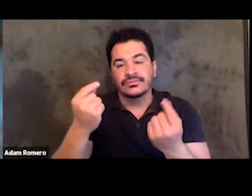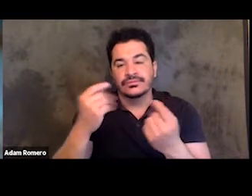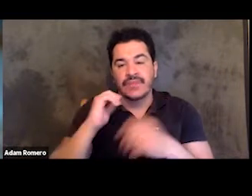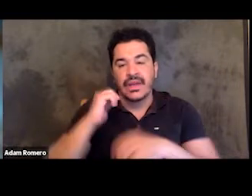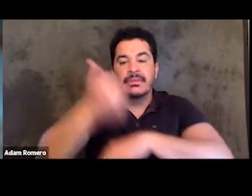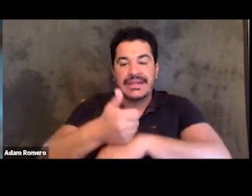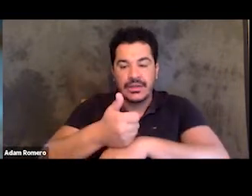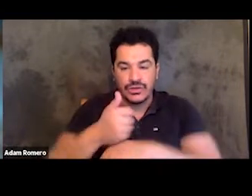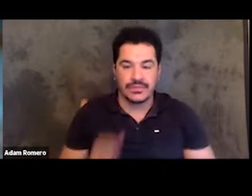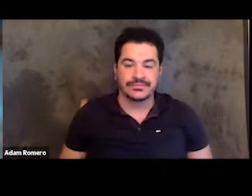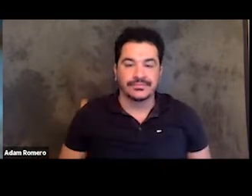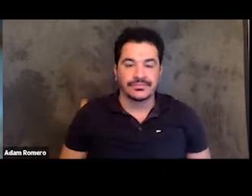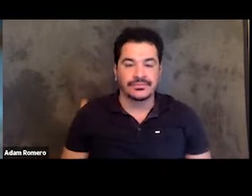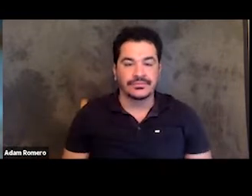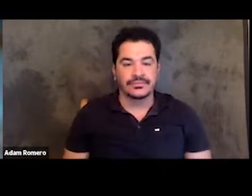please.